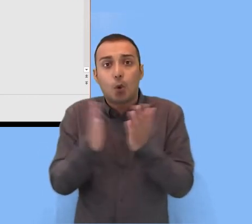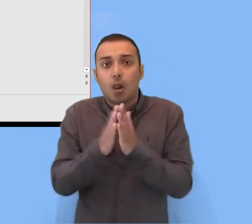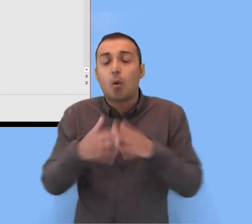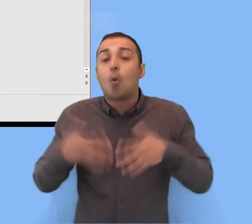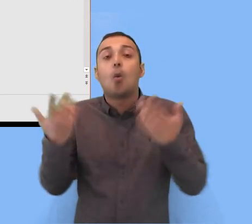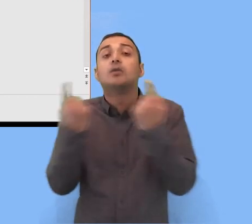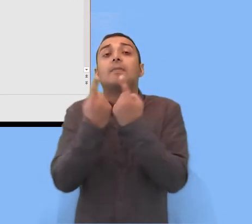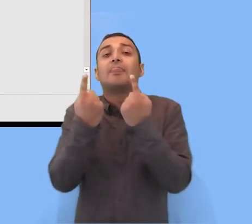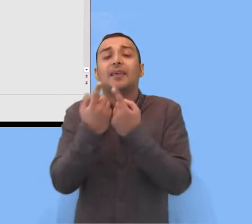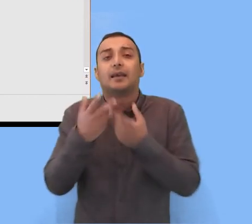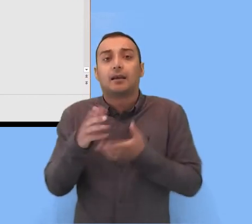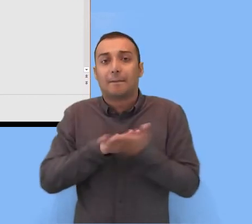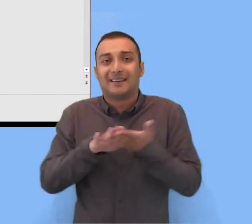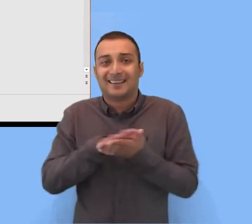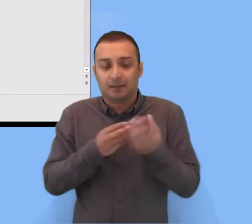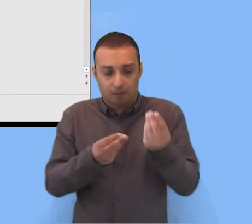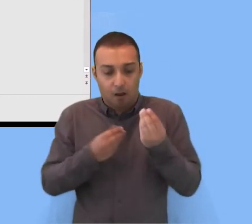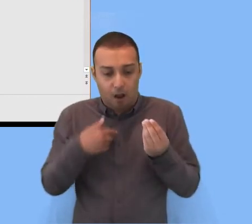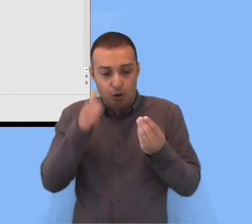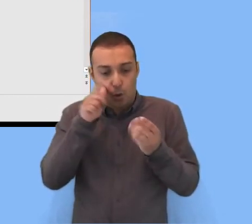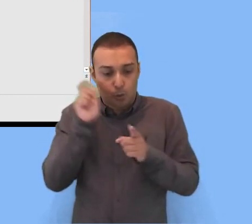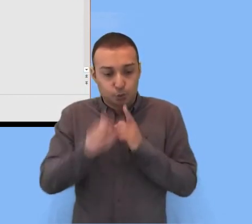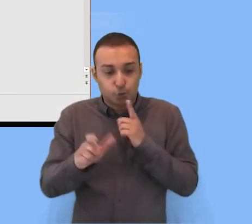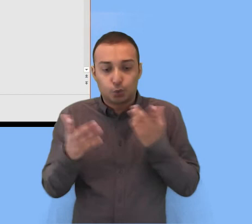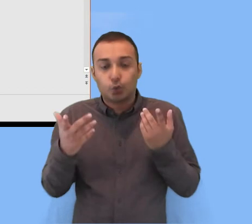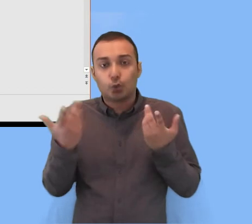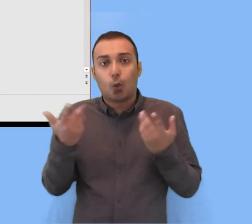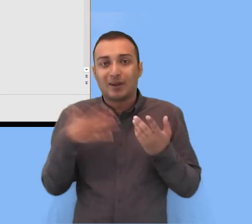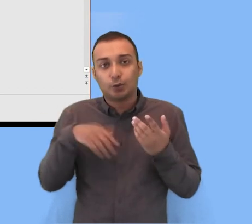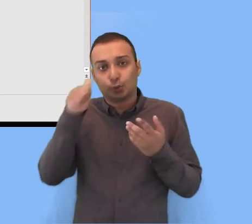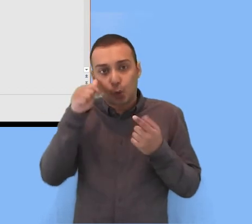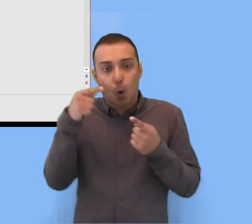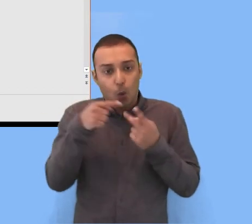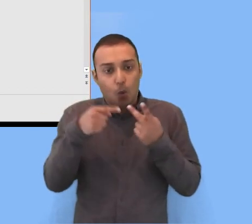know. I know since the pandemic lockdowns,